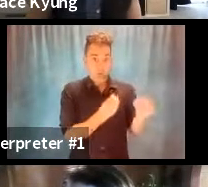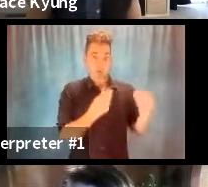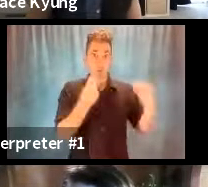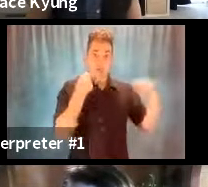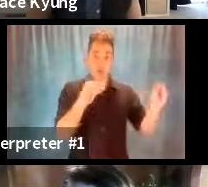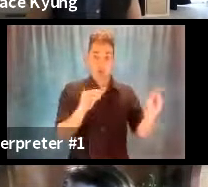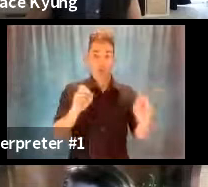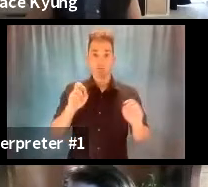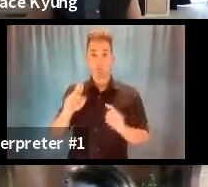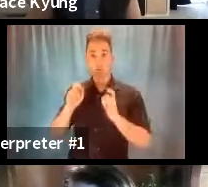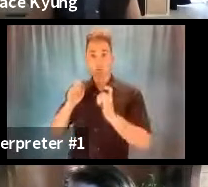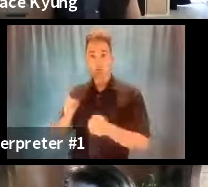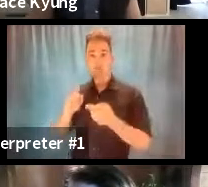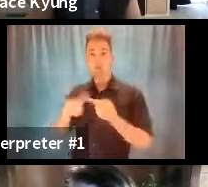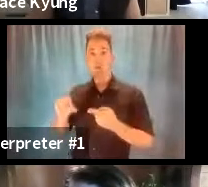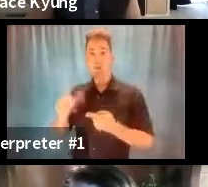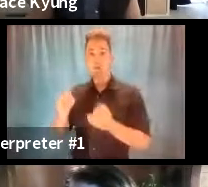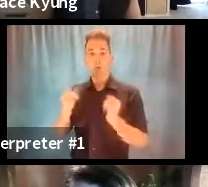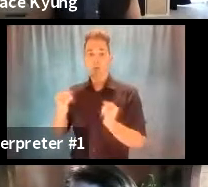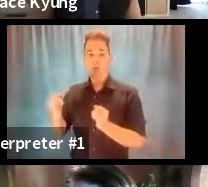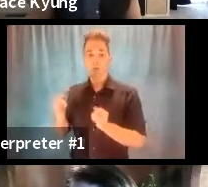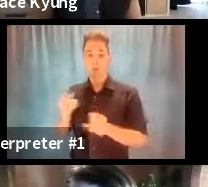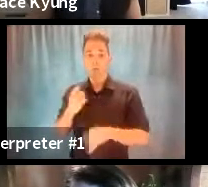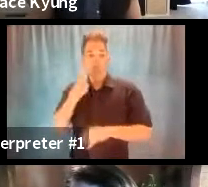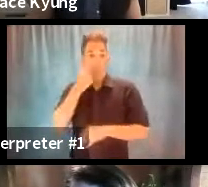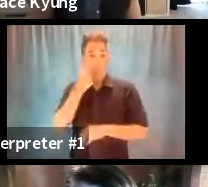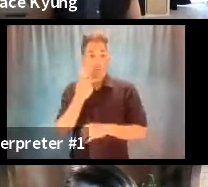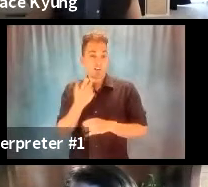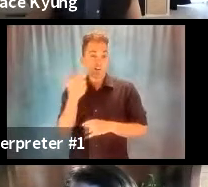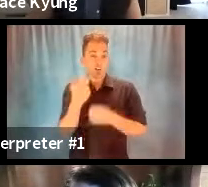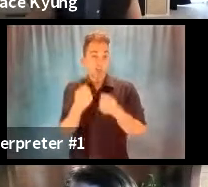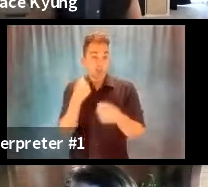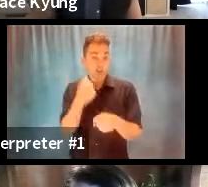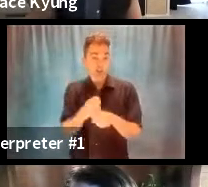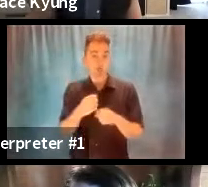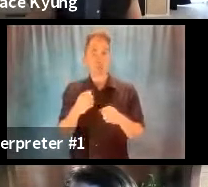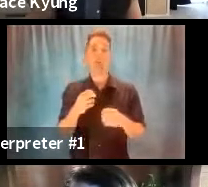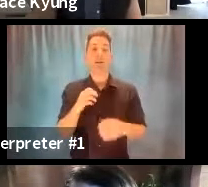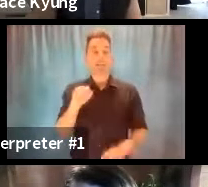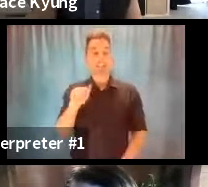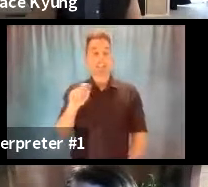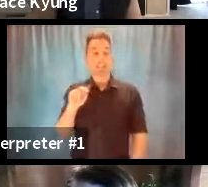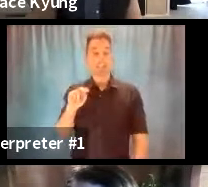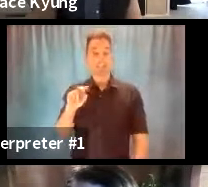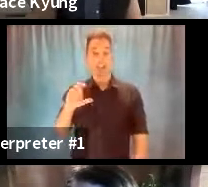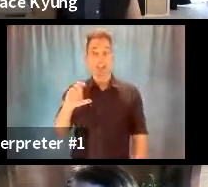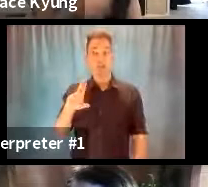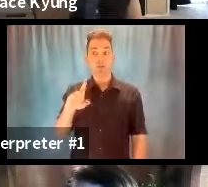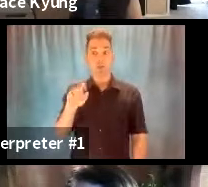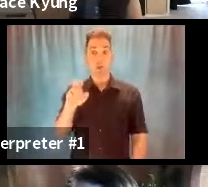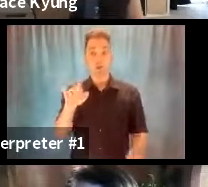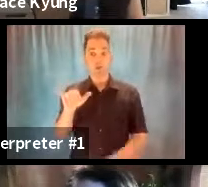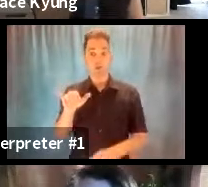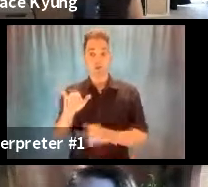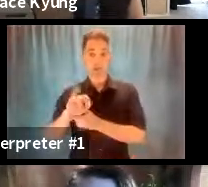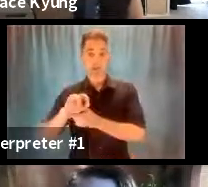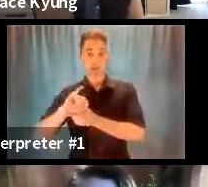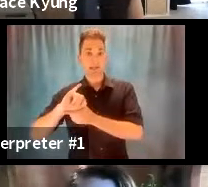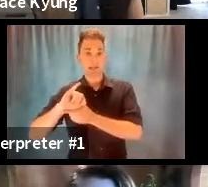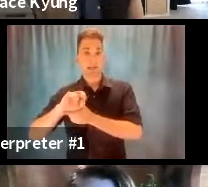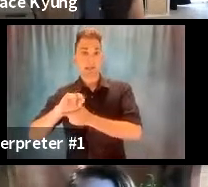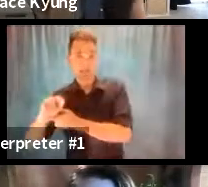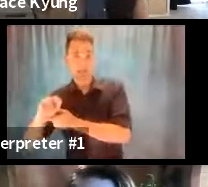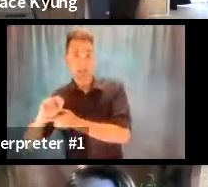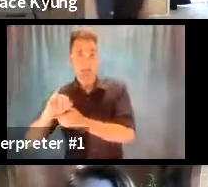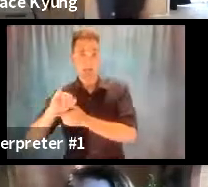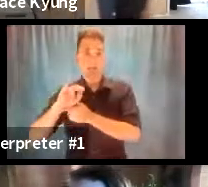3 years, we have revived Sanctuary, and I emphasize the word in, The Ordinary.